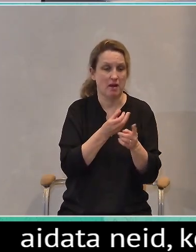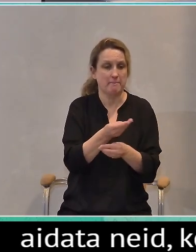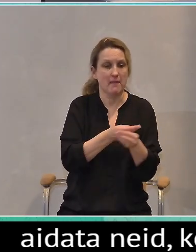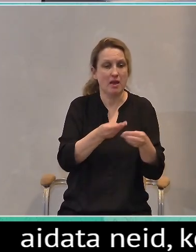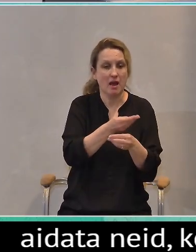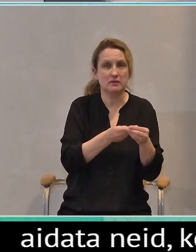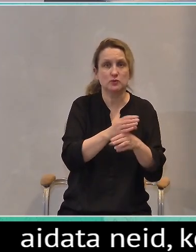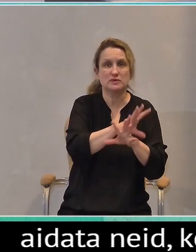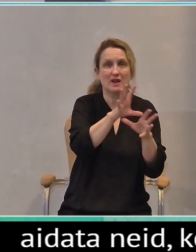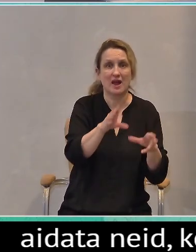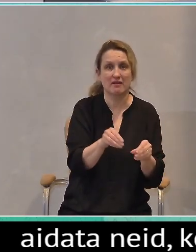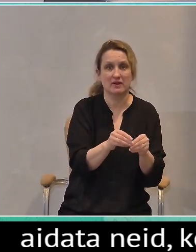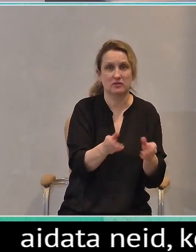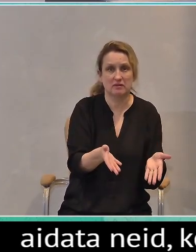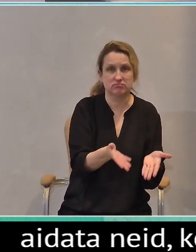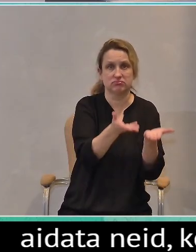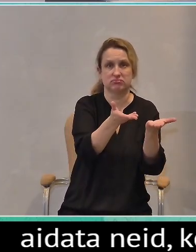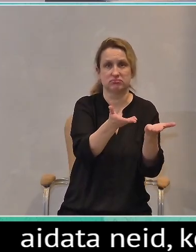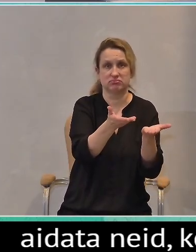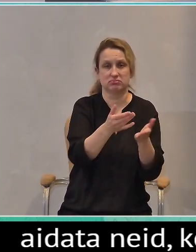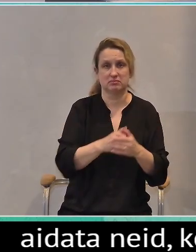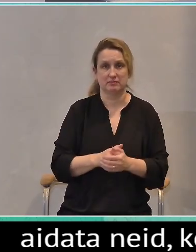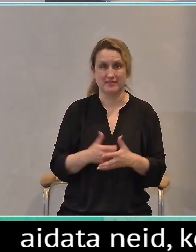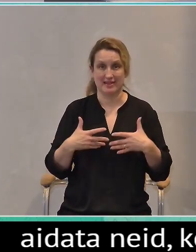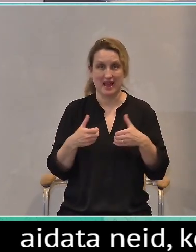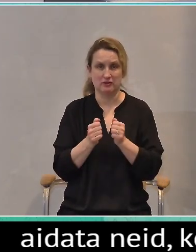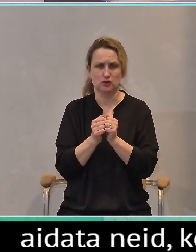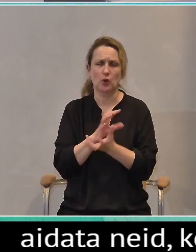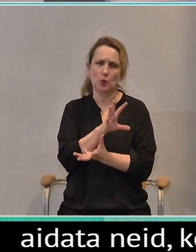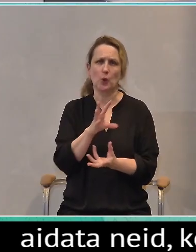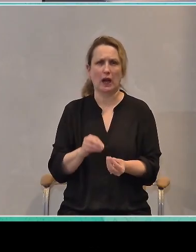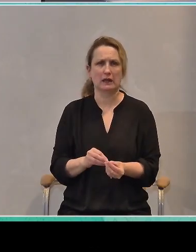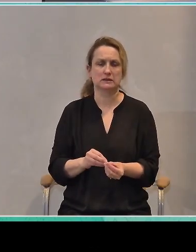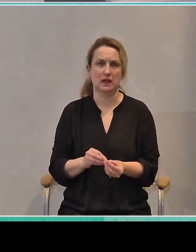Oftentimes, they bring savings in the rest of the healthcare systems,